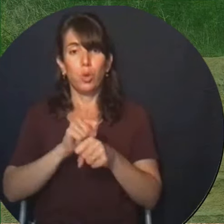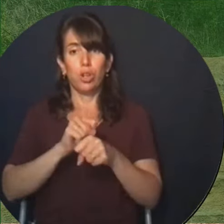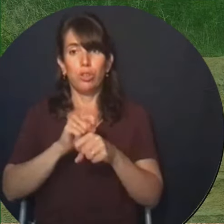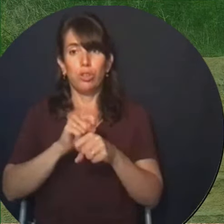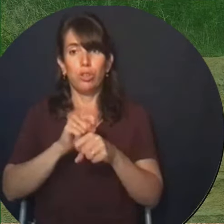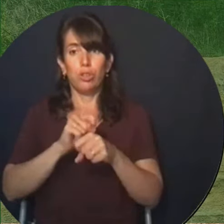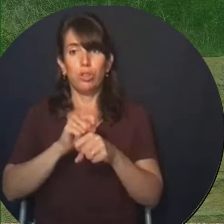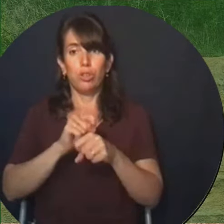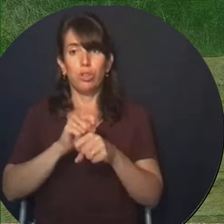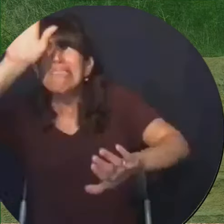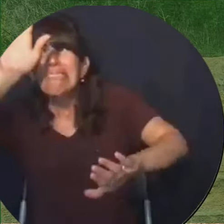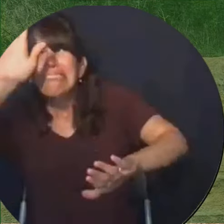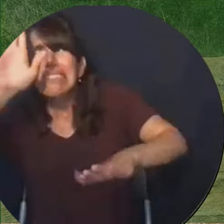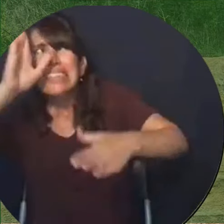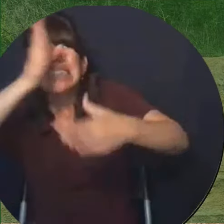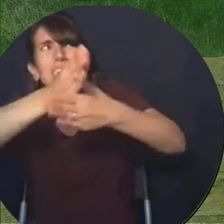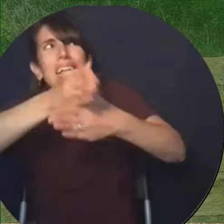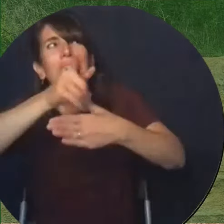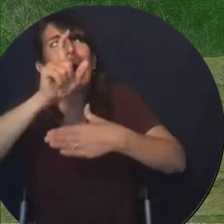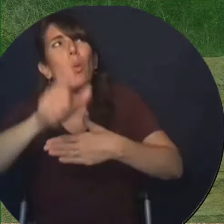case.